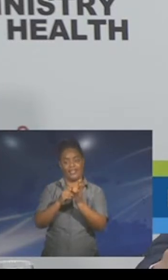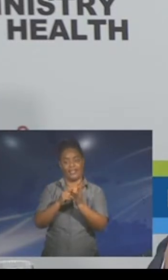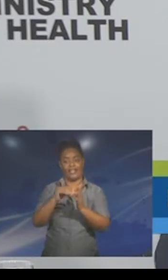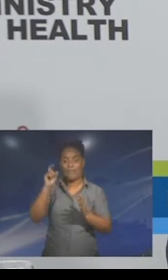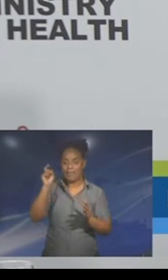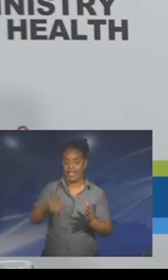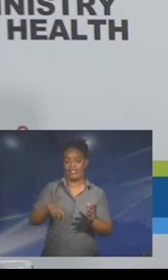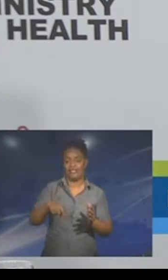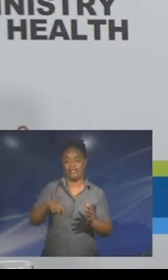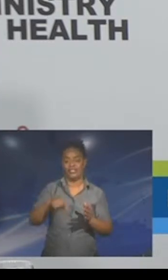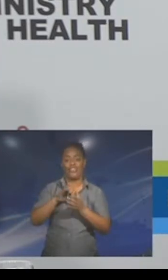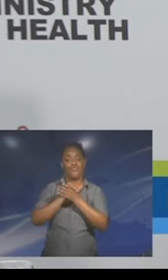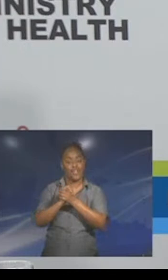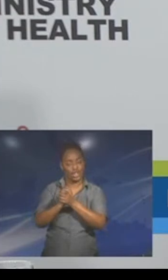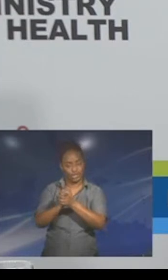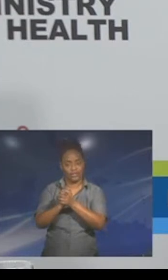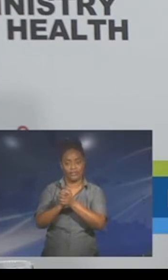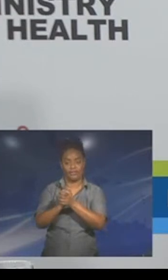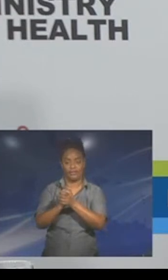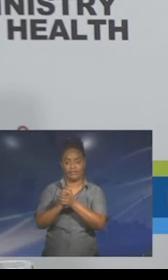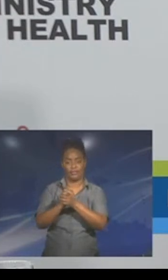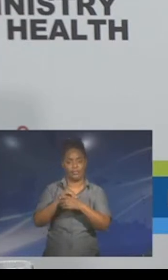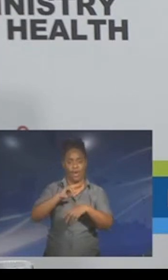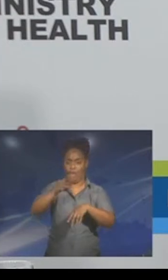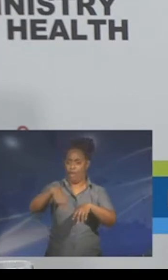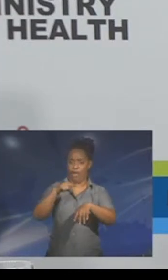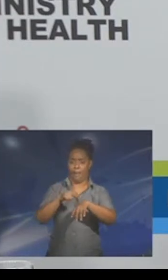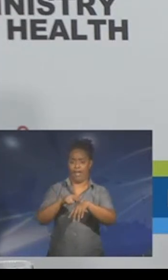congratulate the average person